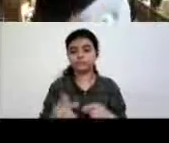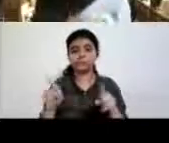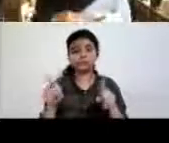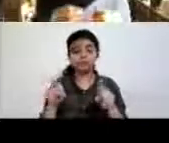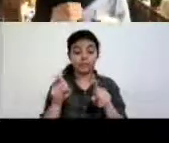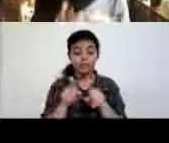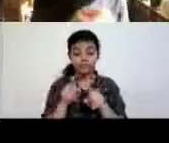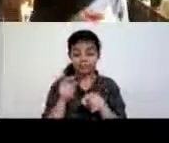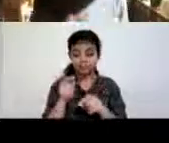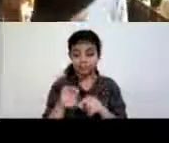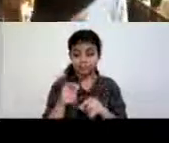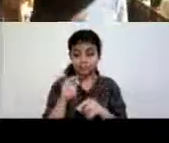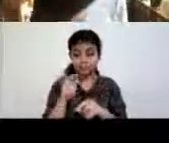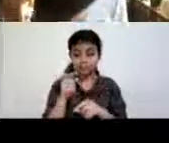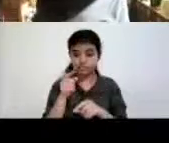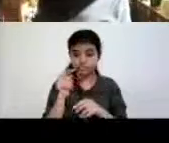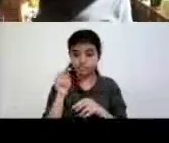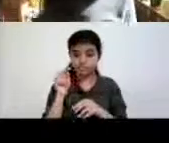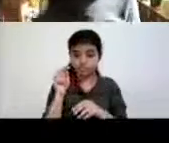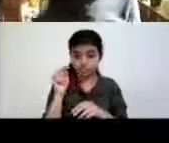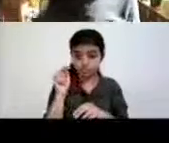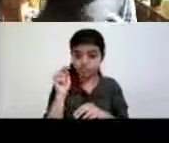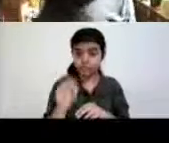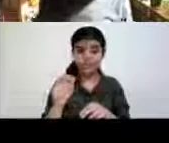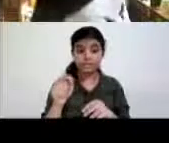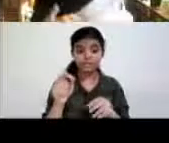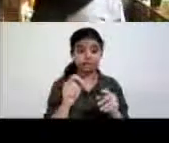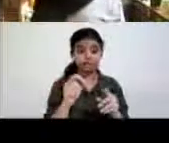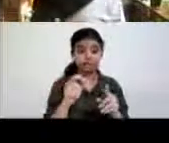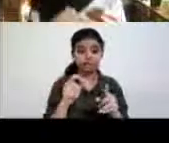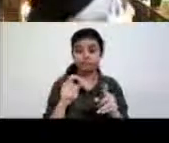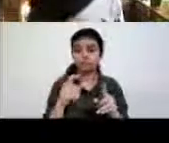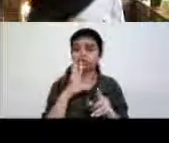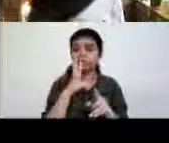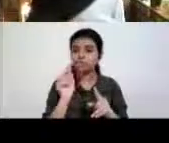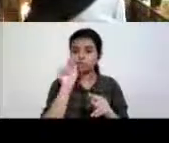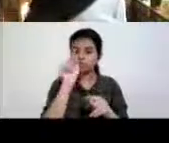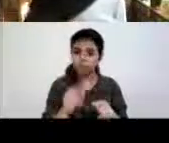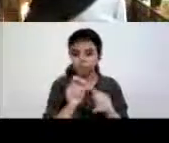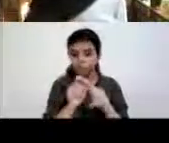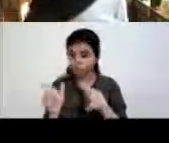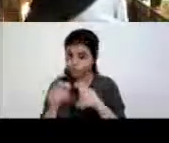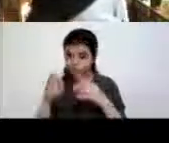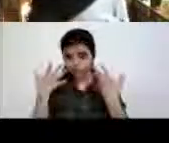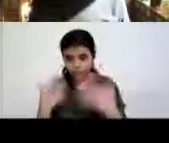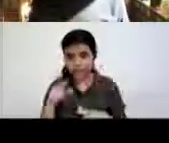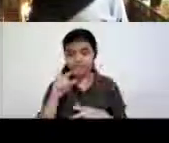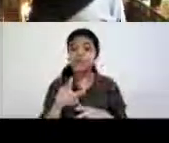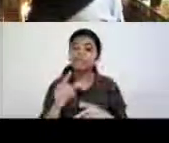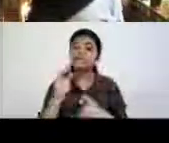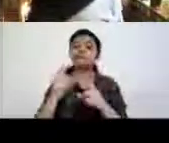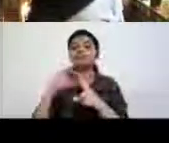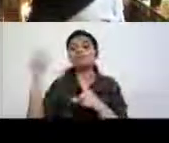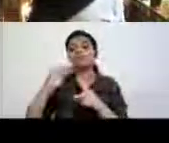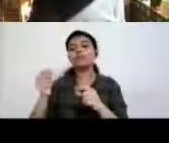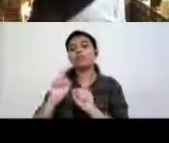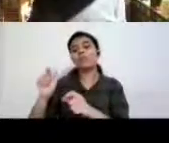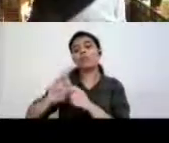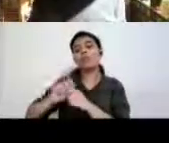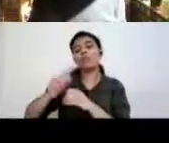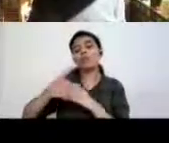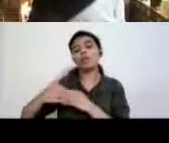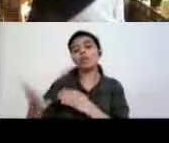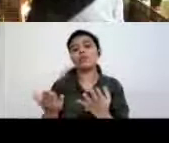this, done those definitions, the designer can start working. But again, here,